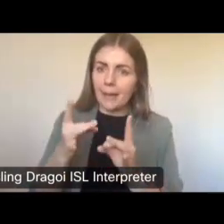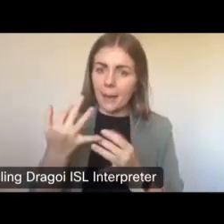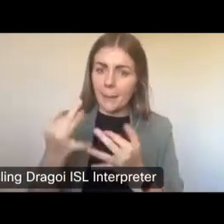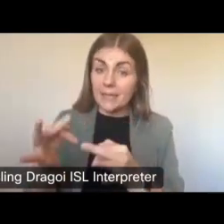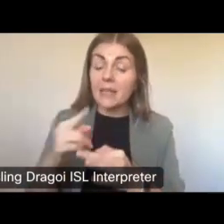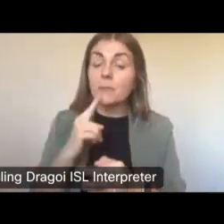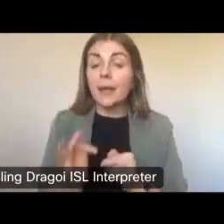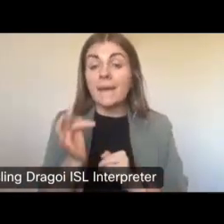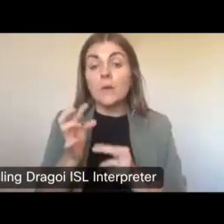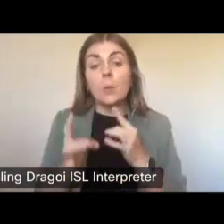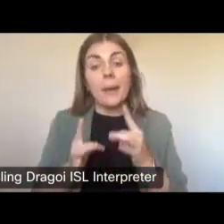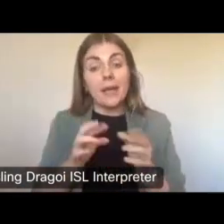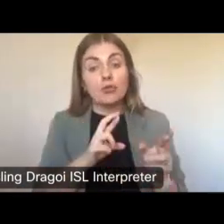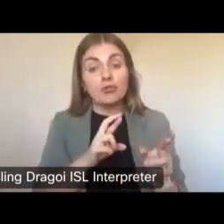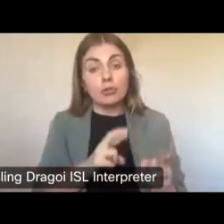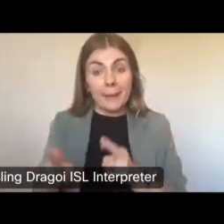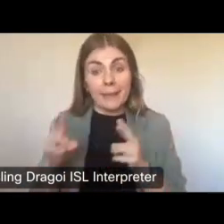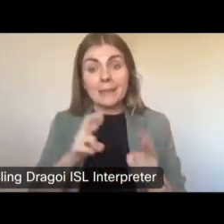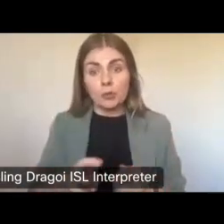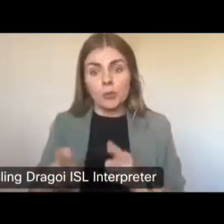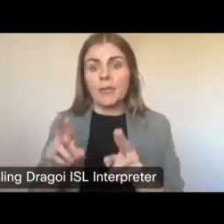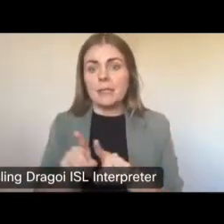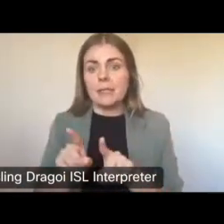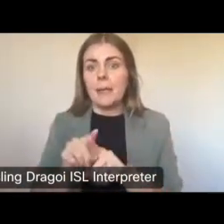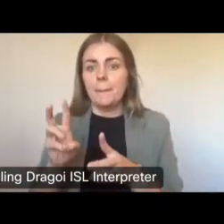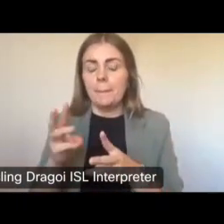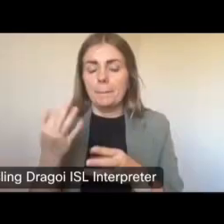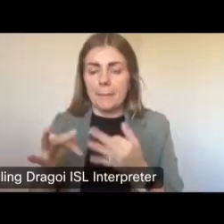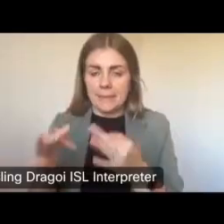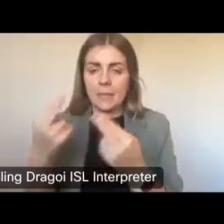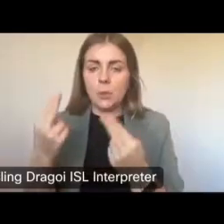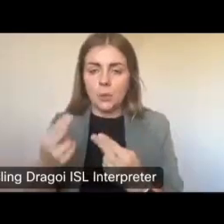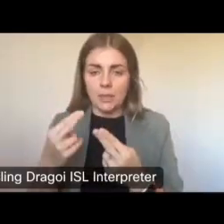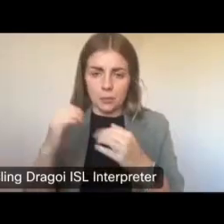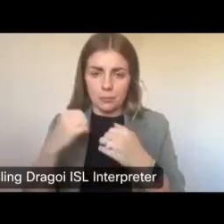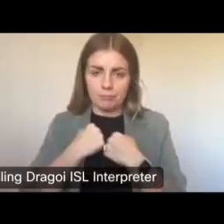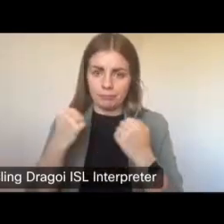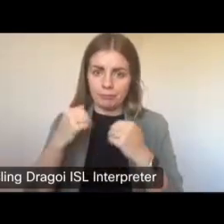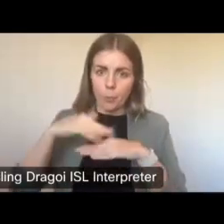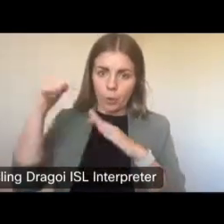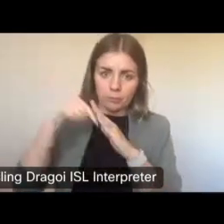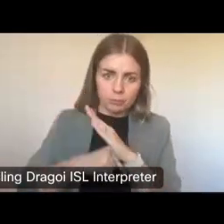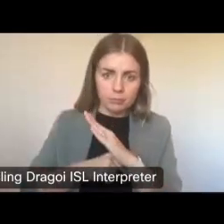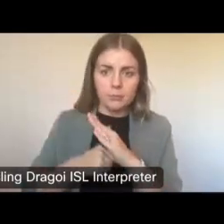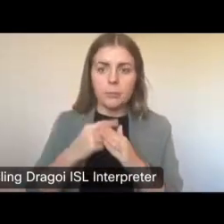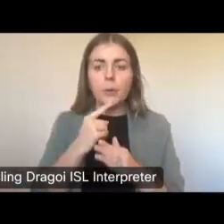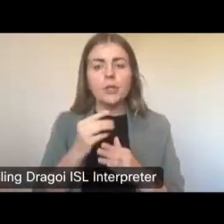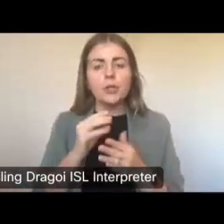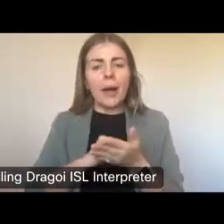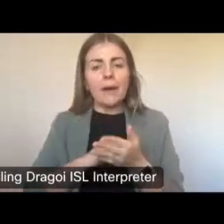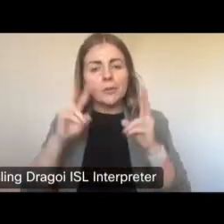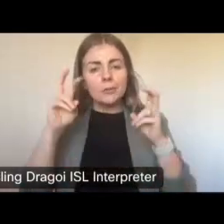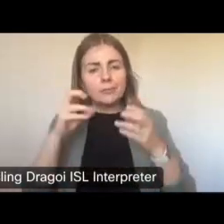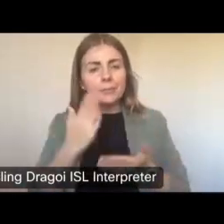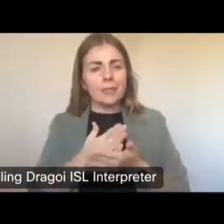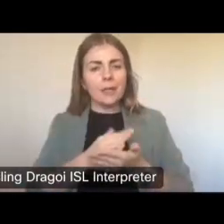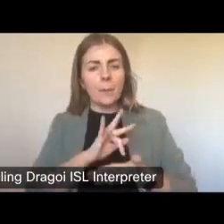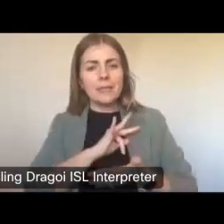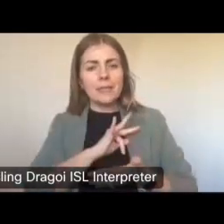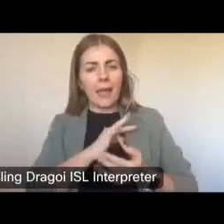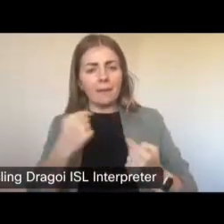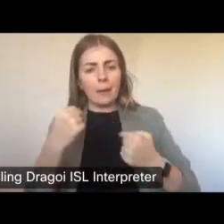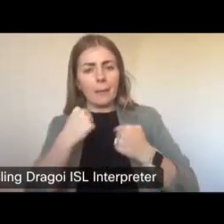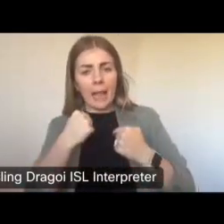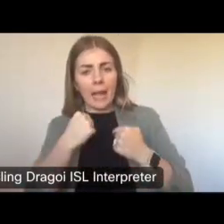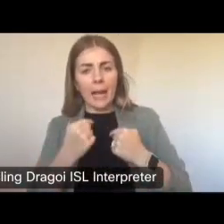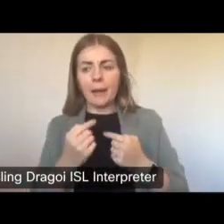look closely. But once you learn to stop self-blaming, and once you develop a lack of fear of blame, it makes it easier to